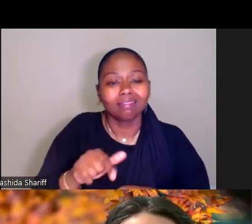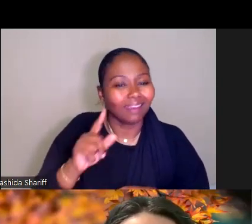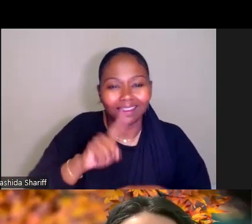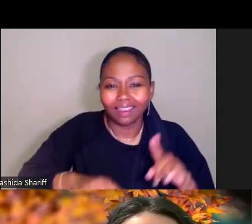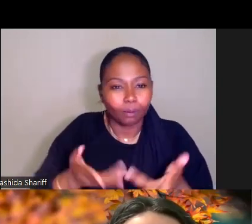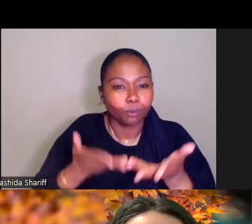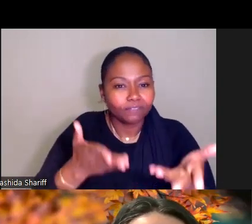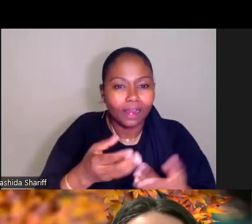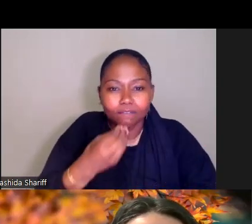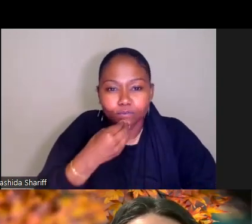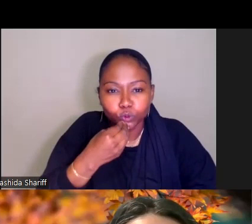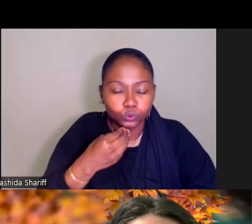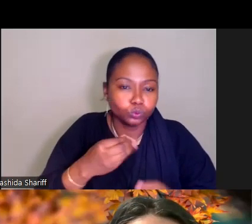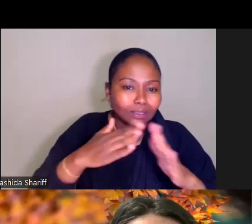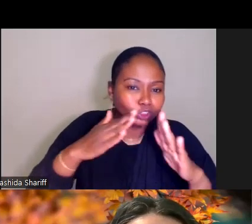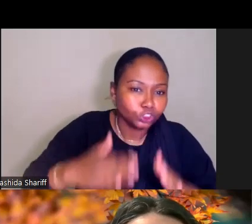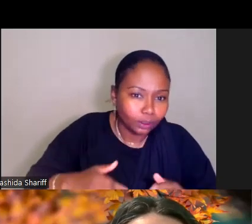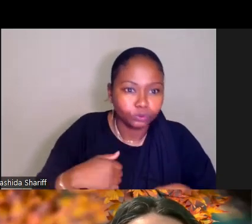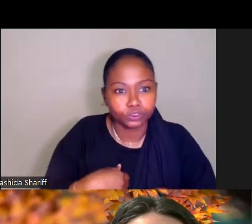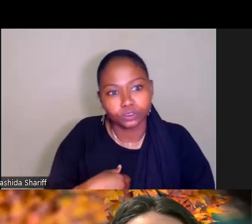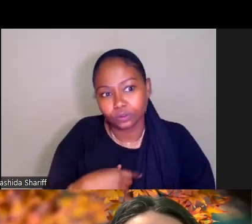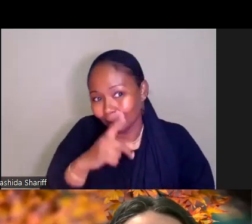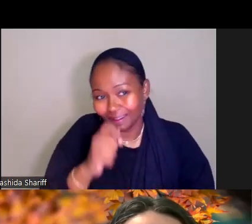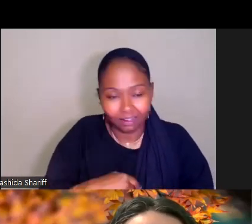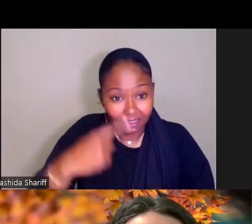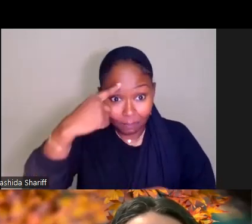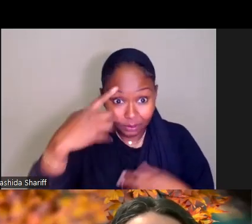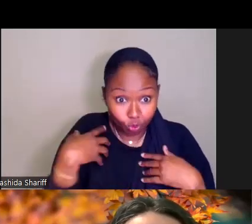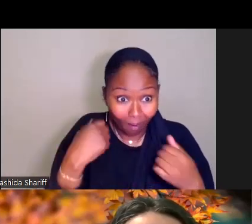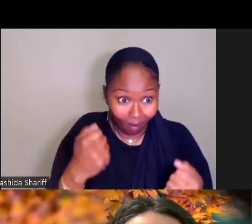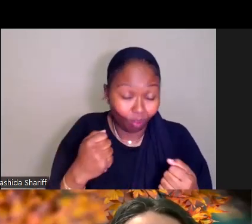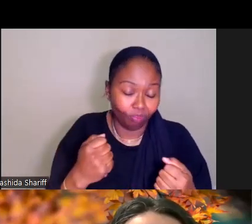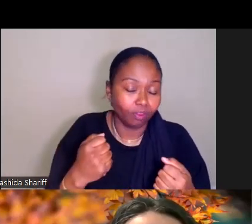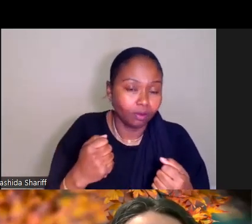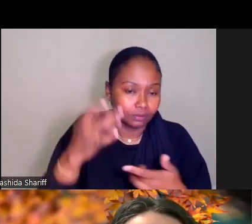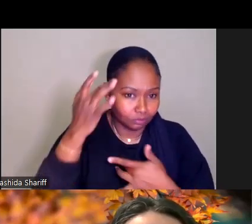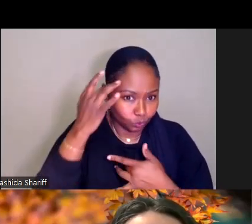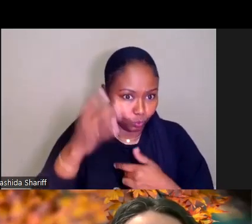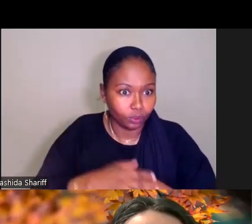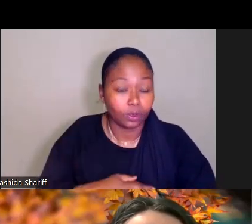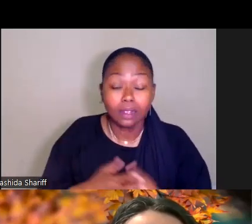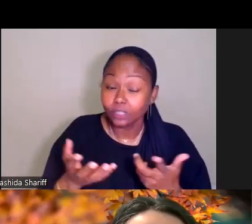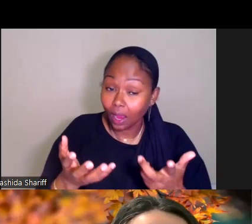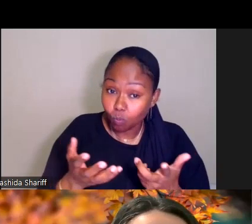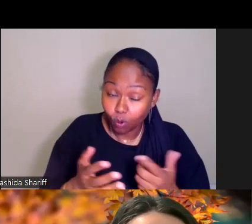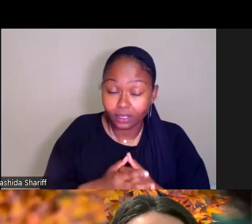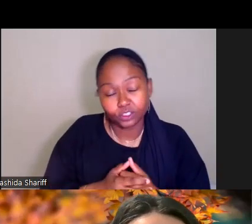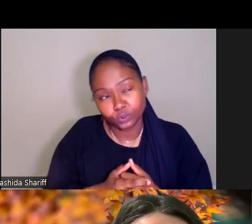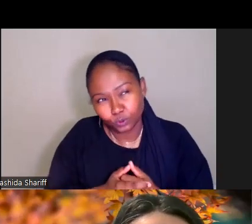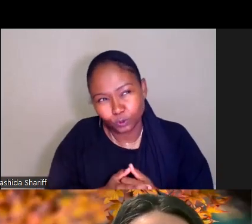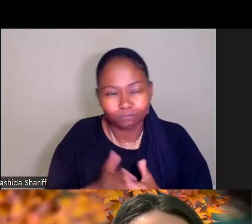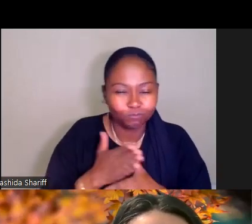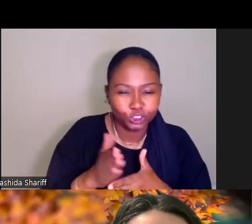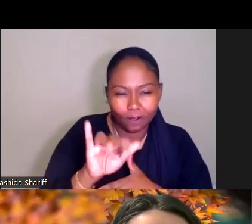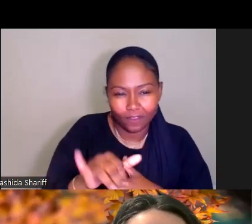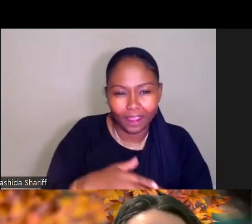shelter for themselves due to a mental health disorder. So I just wanted to, so when you look at like the